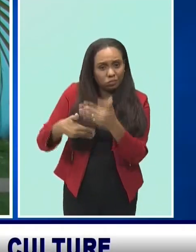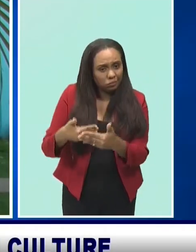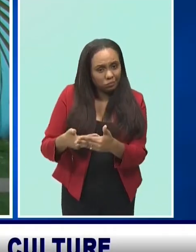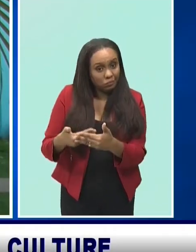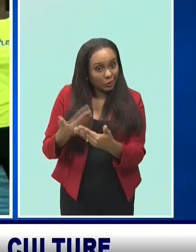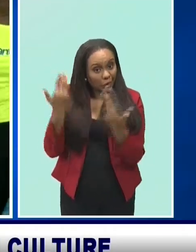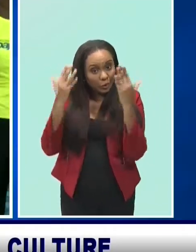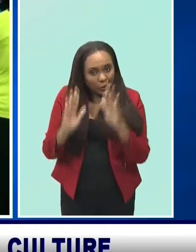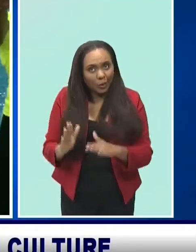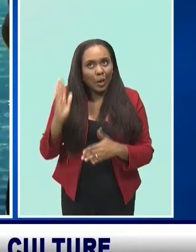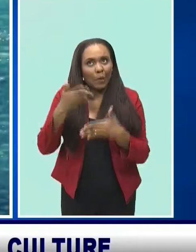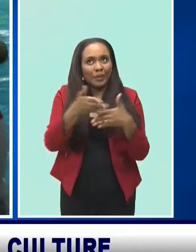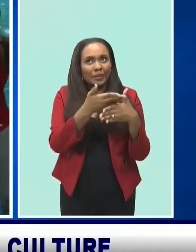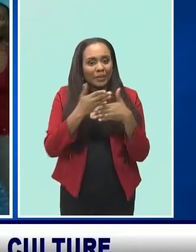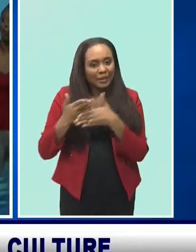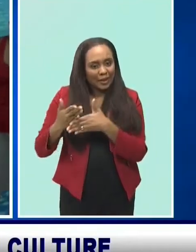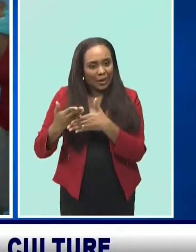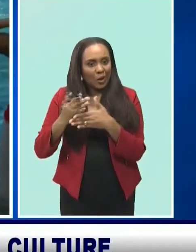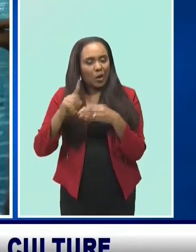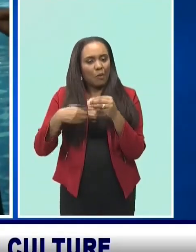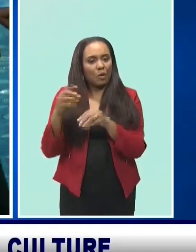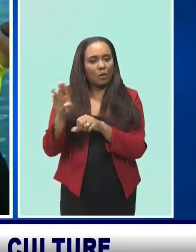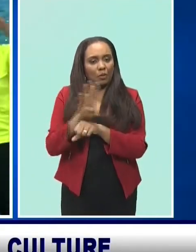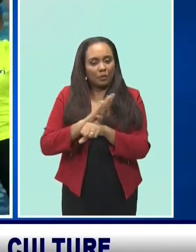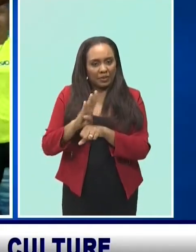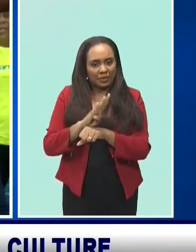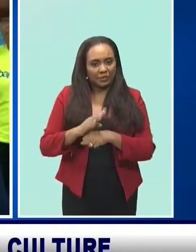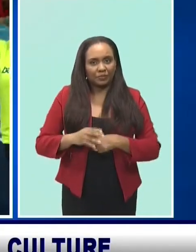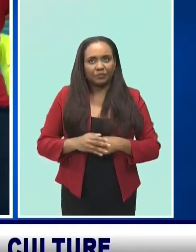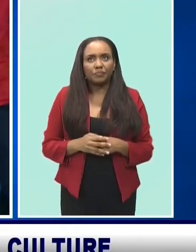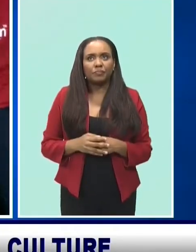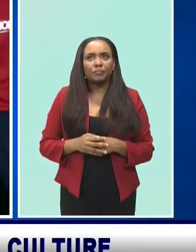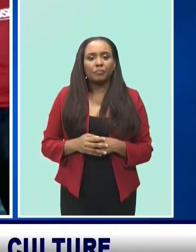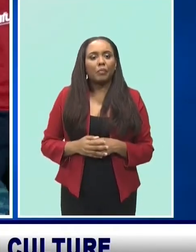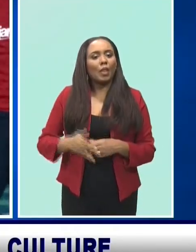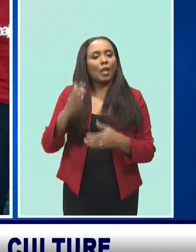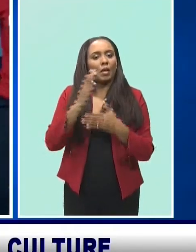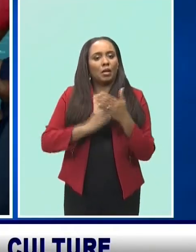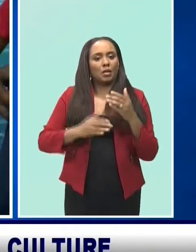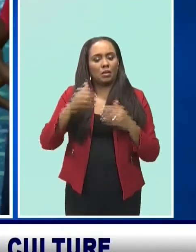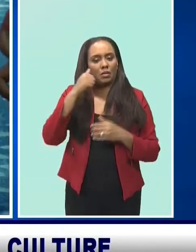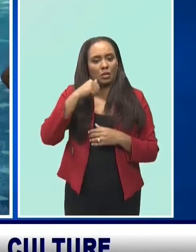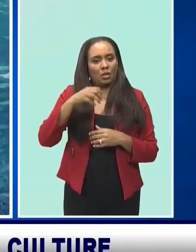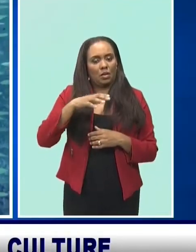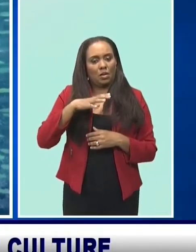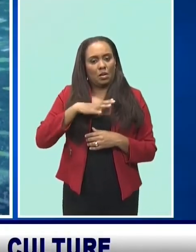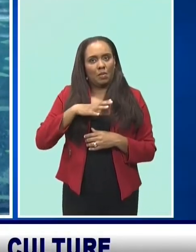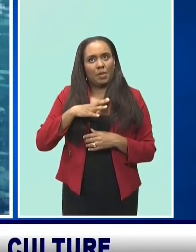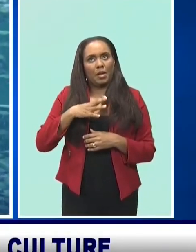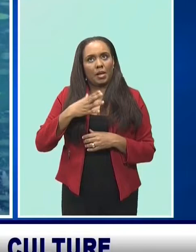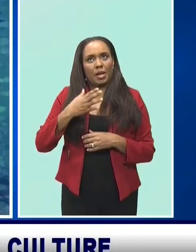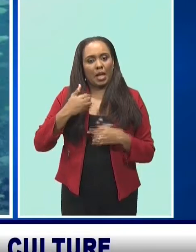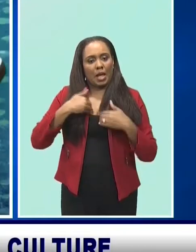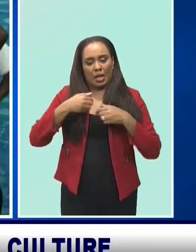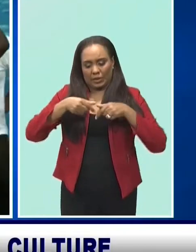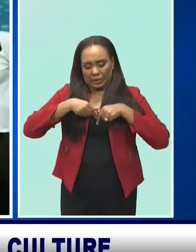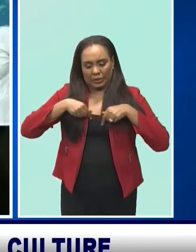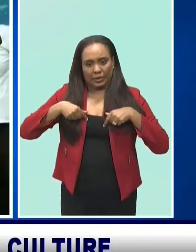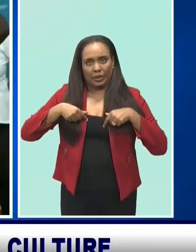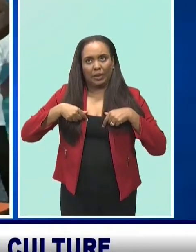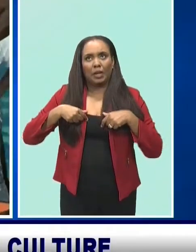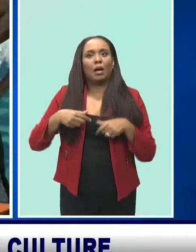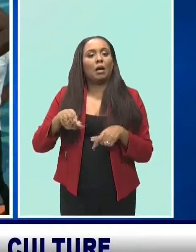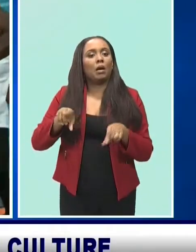on things that are Barbados. As you can see, Ms. Collamore and some of her clients are proudly wearing her brand. She currently sells Dry